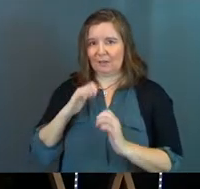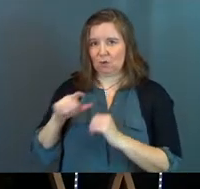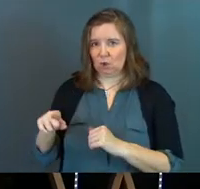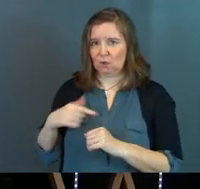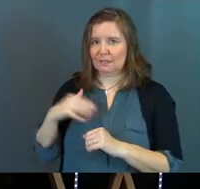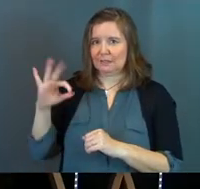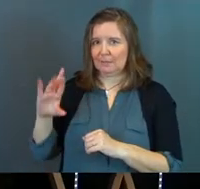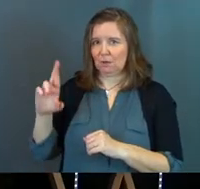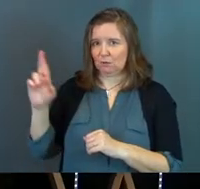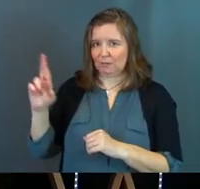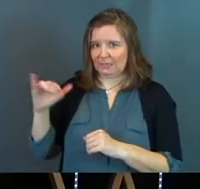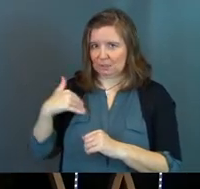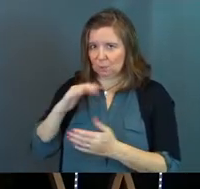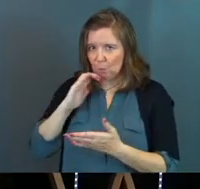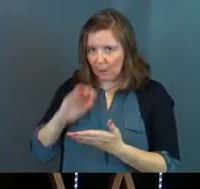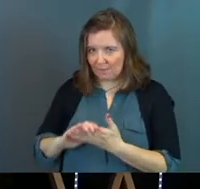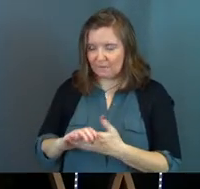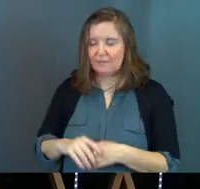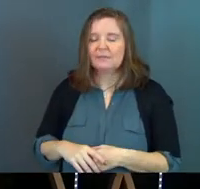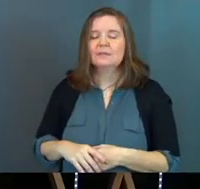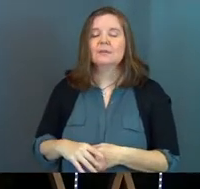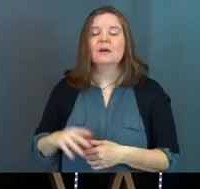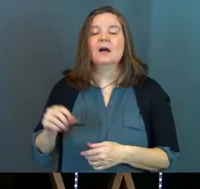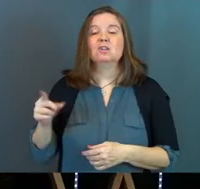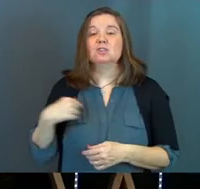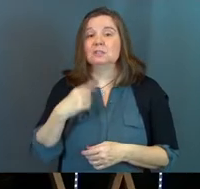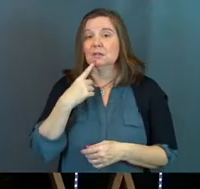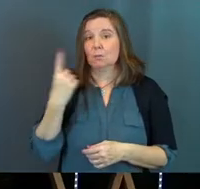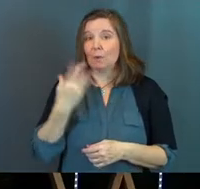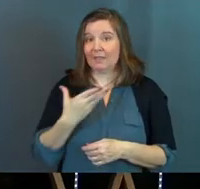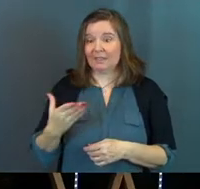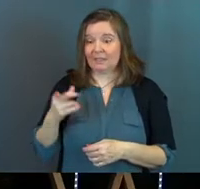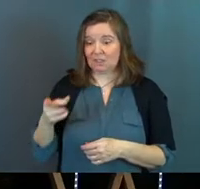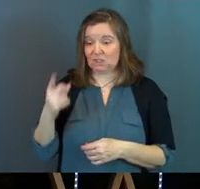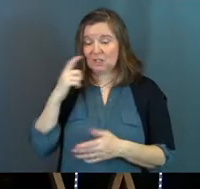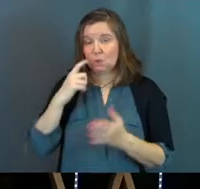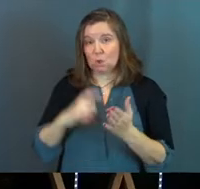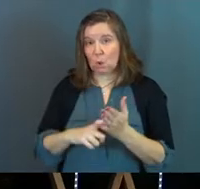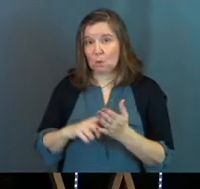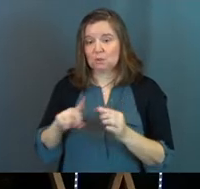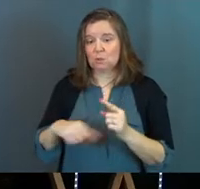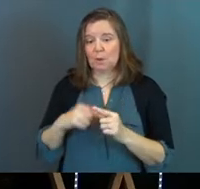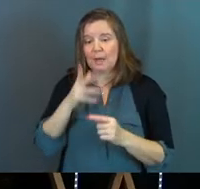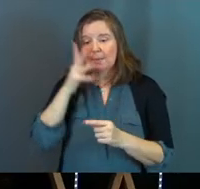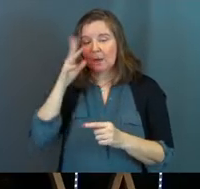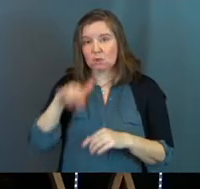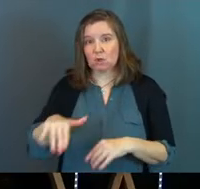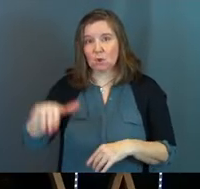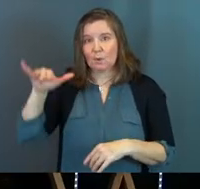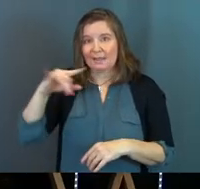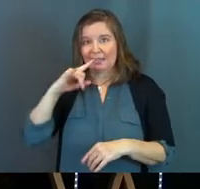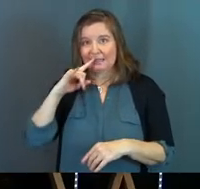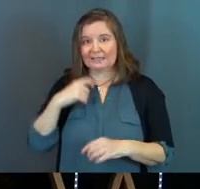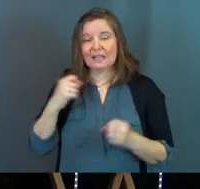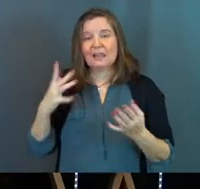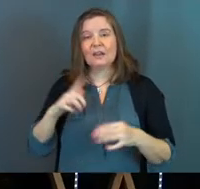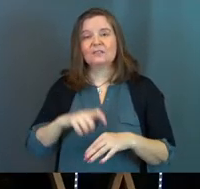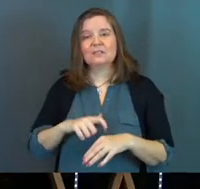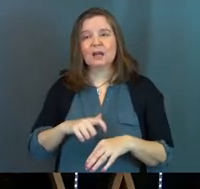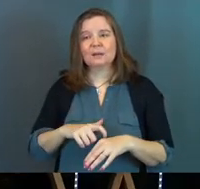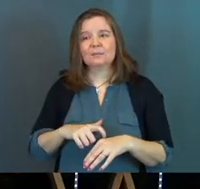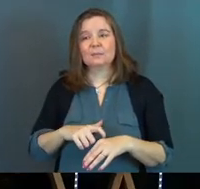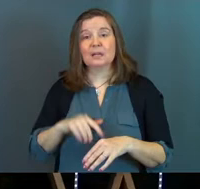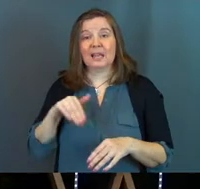conversation with her. It's Pastor Ricky's wife. And she told me one of the things that she notices when parents are raising these kids is a lot of